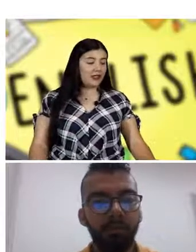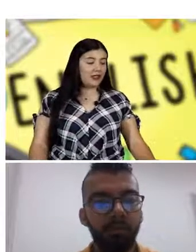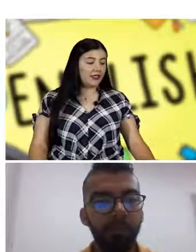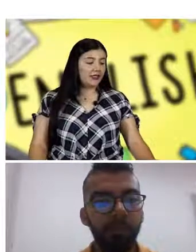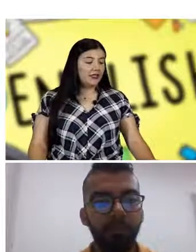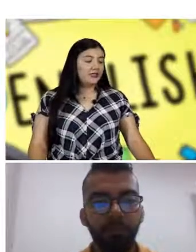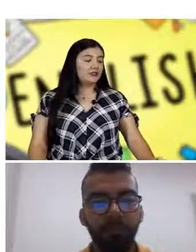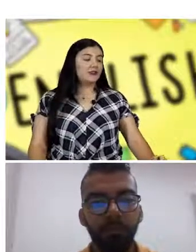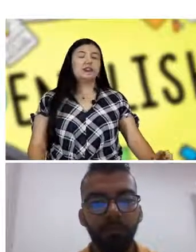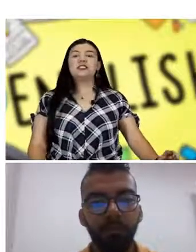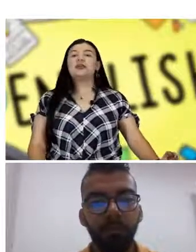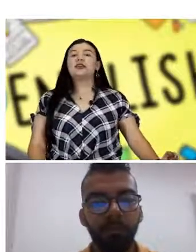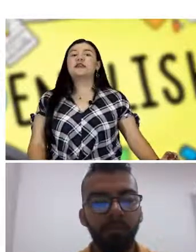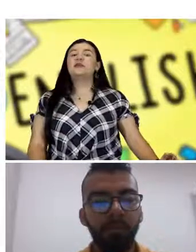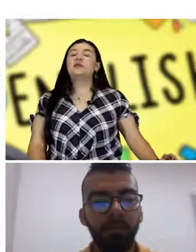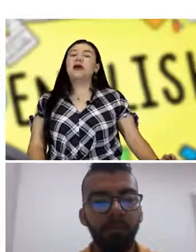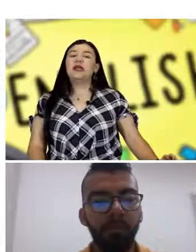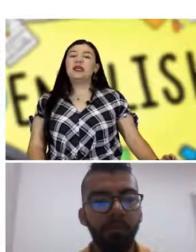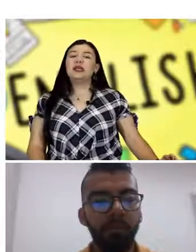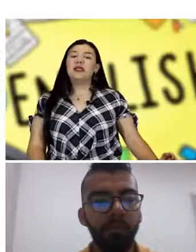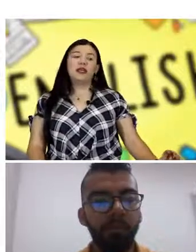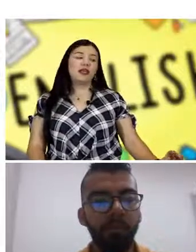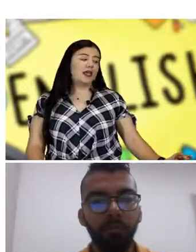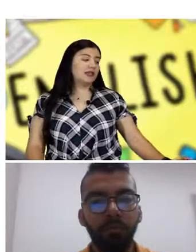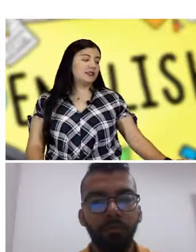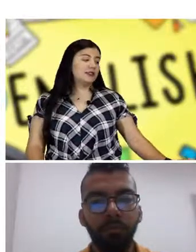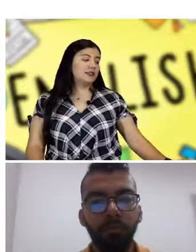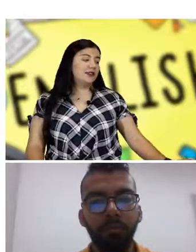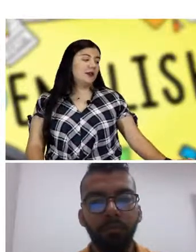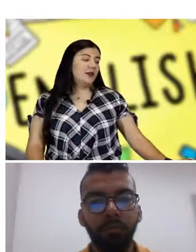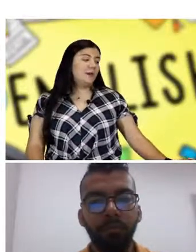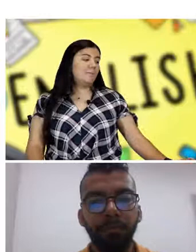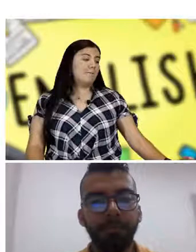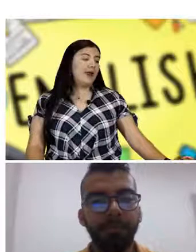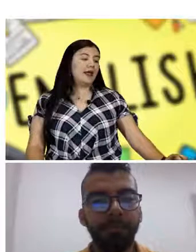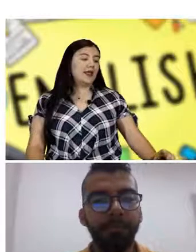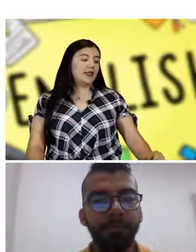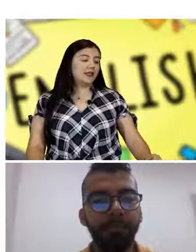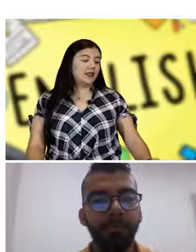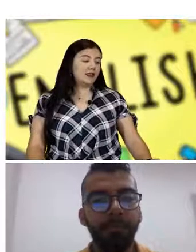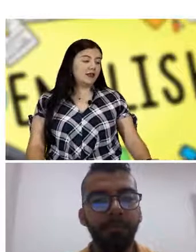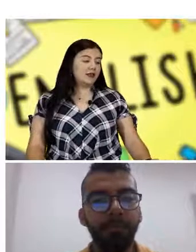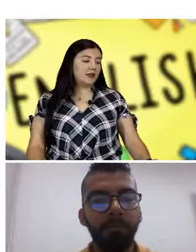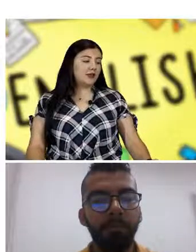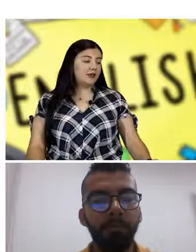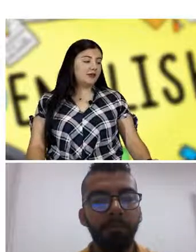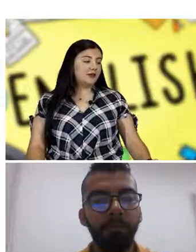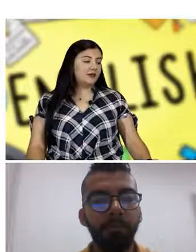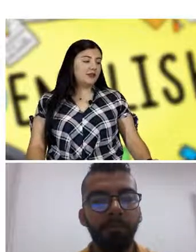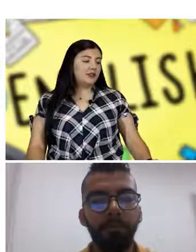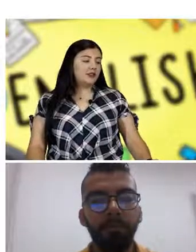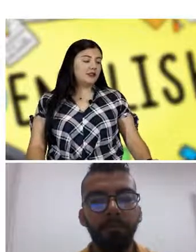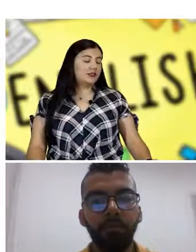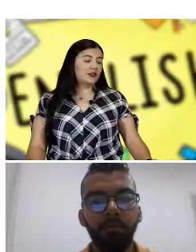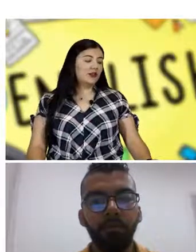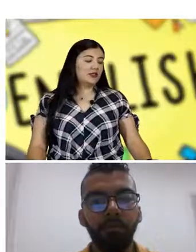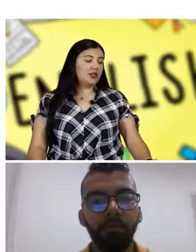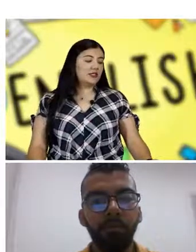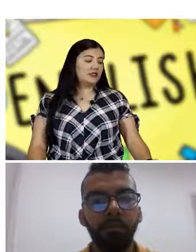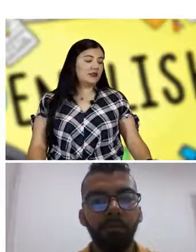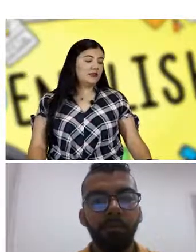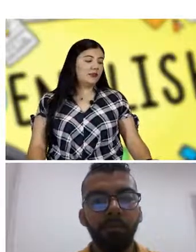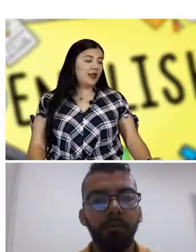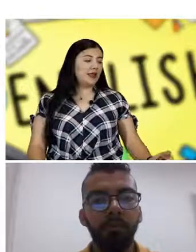of the body. So this part of the body is belly, okay?